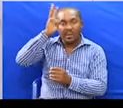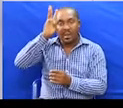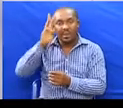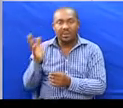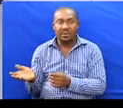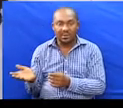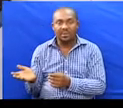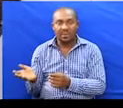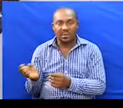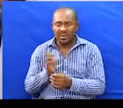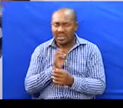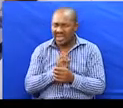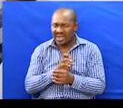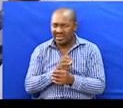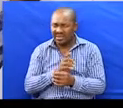characters